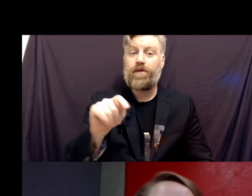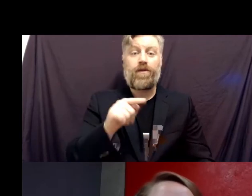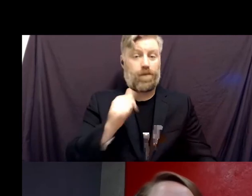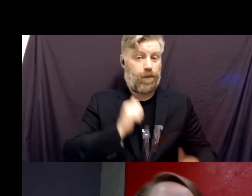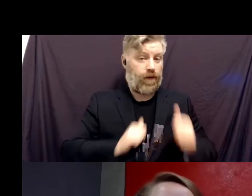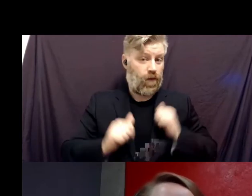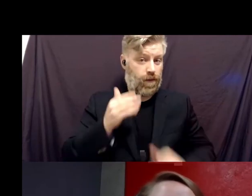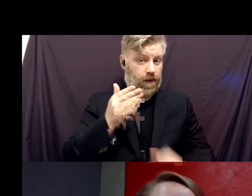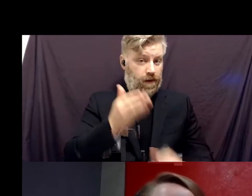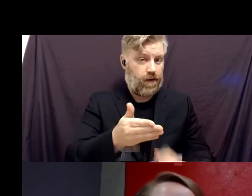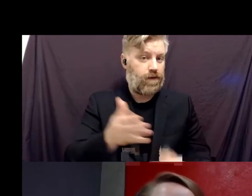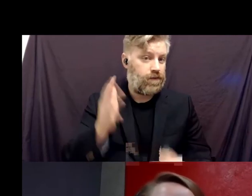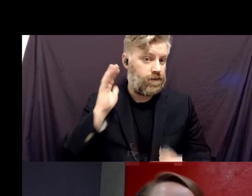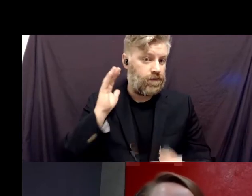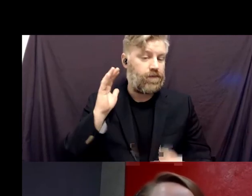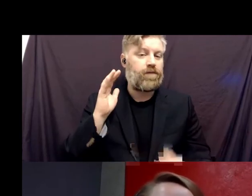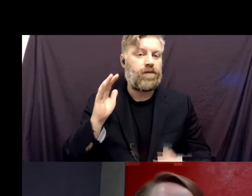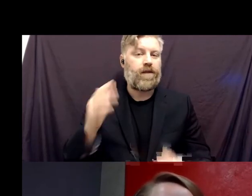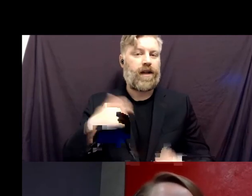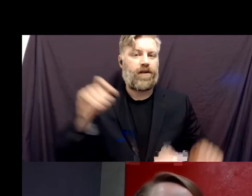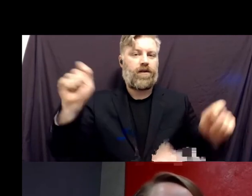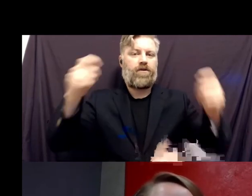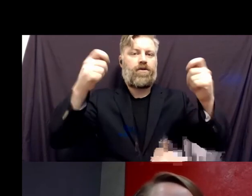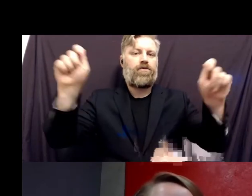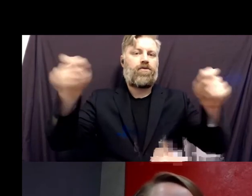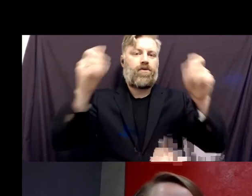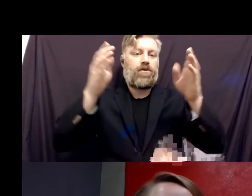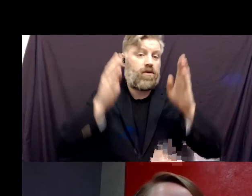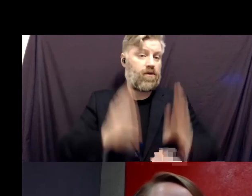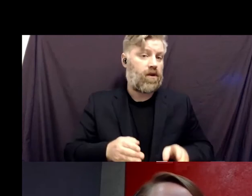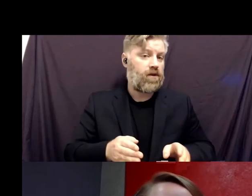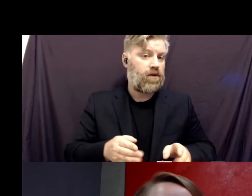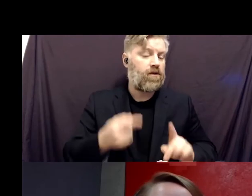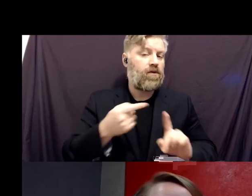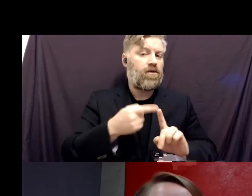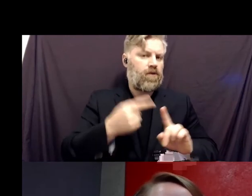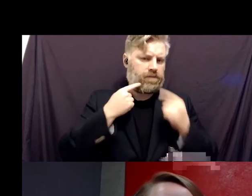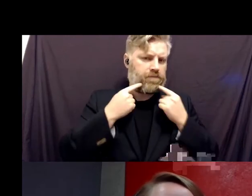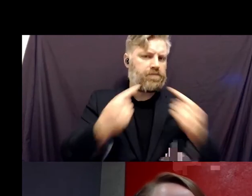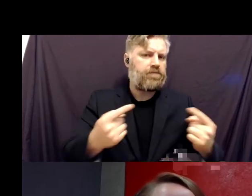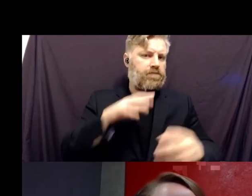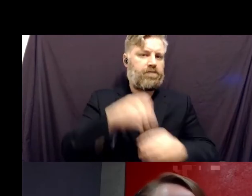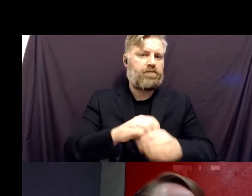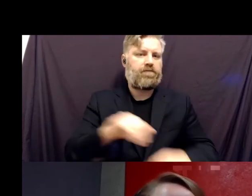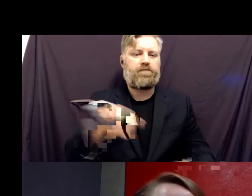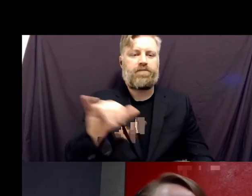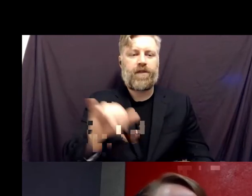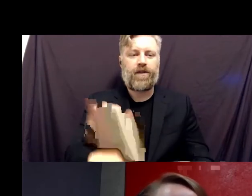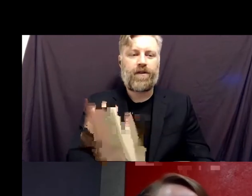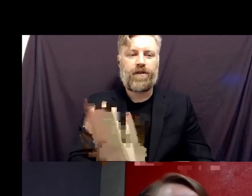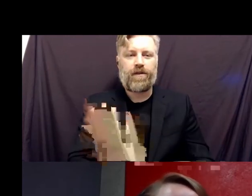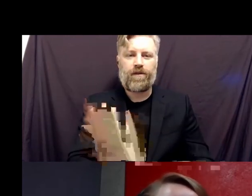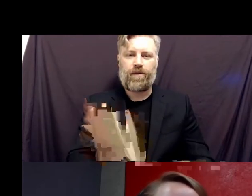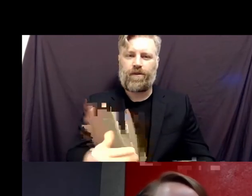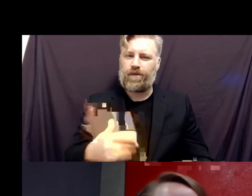the conductor like Herbert von Karajan did 3 decades, very good job